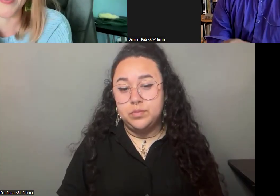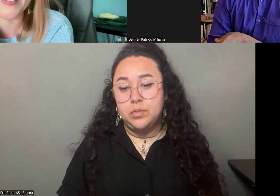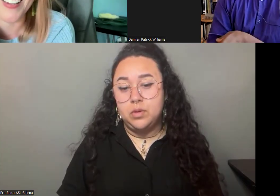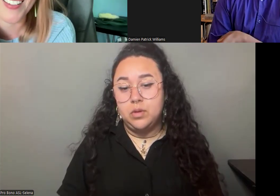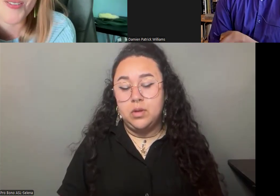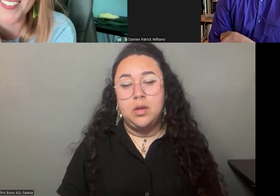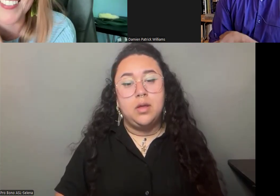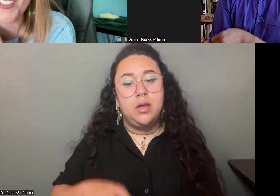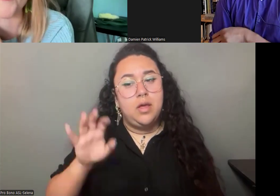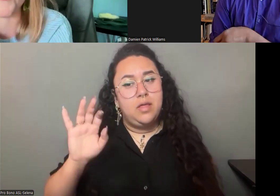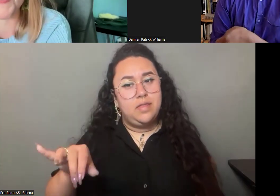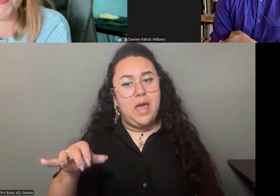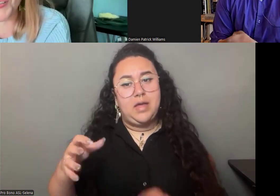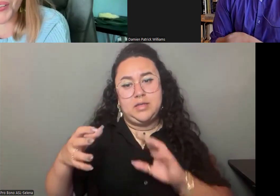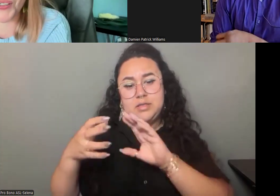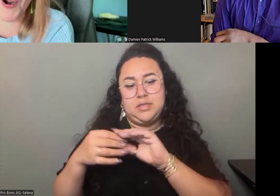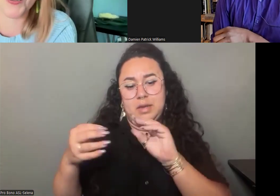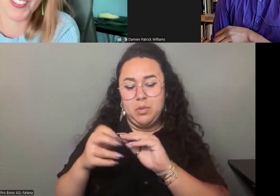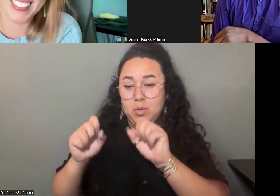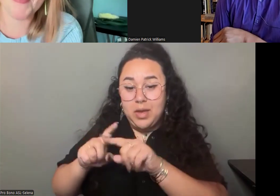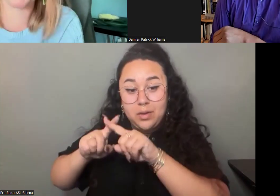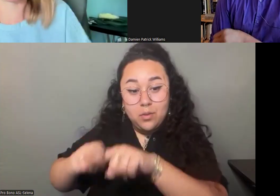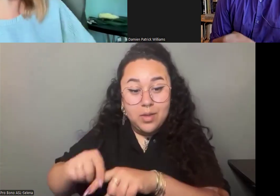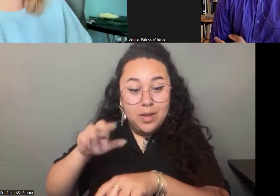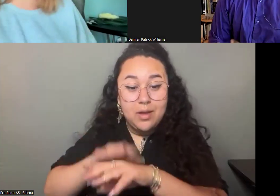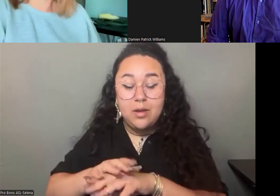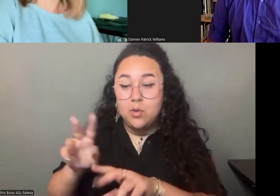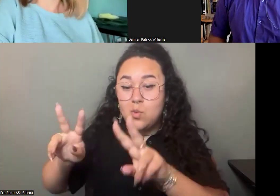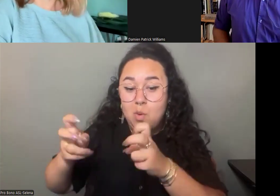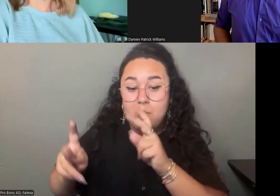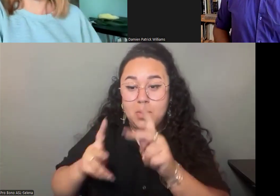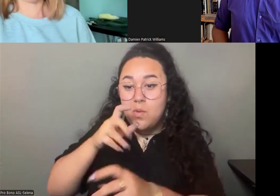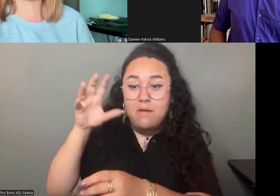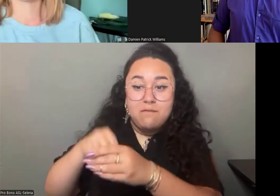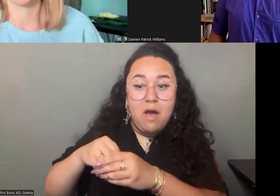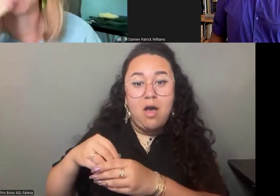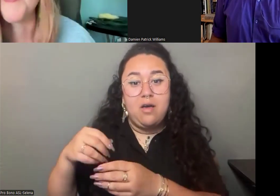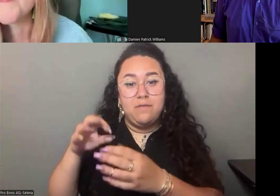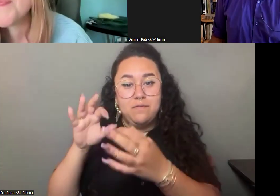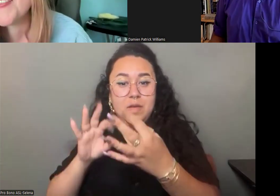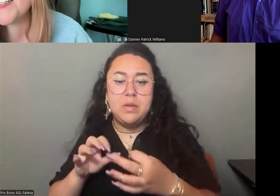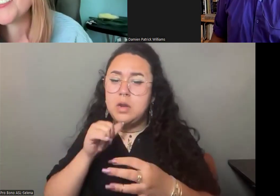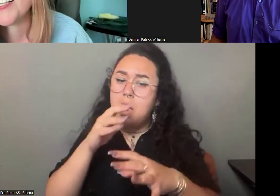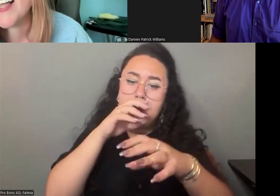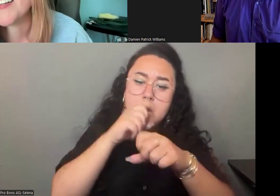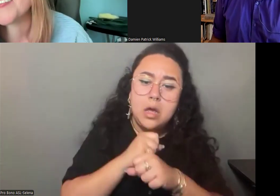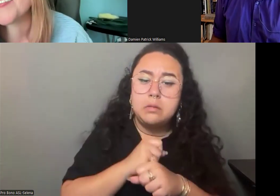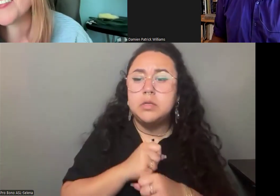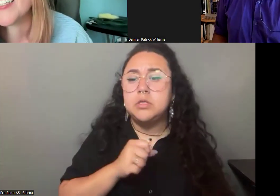rely on. Like you can quote people who were part of this particular run, right? It's not anonymized. Um,